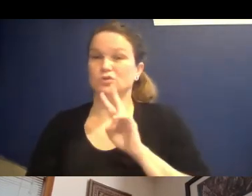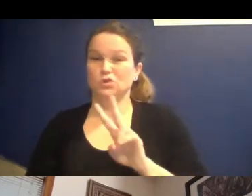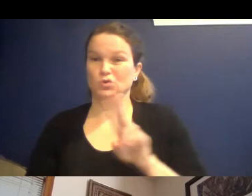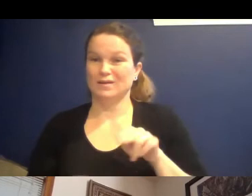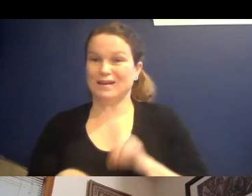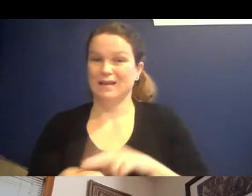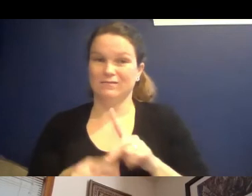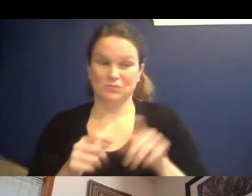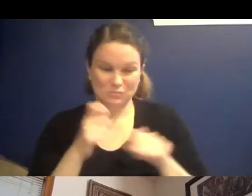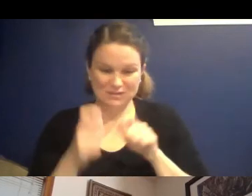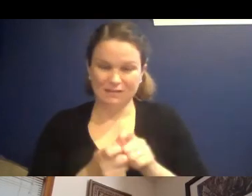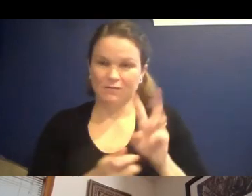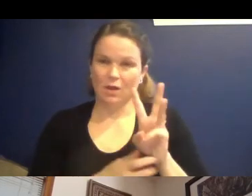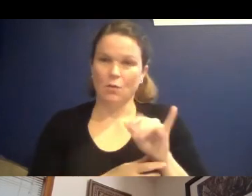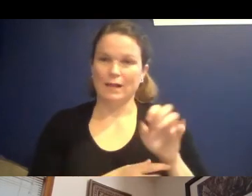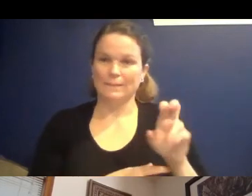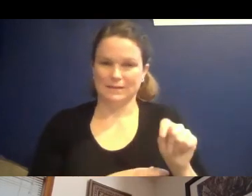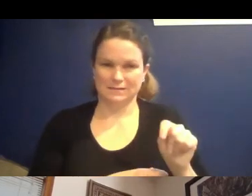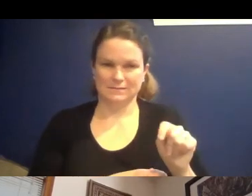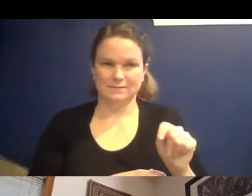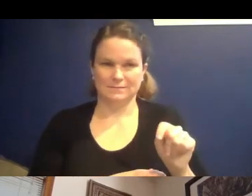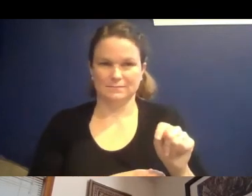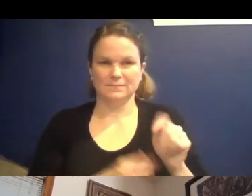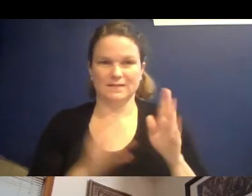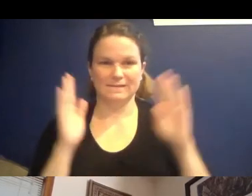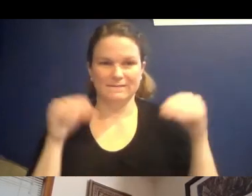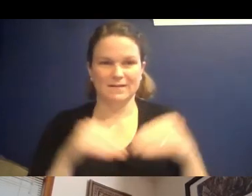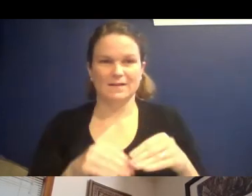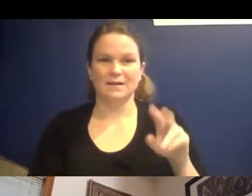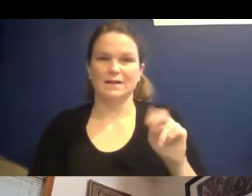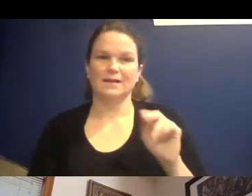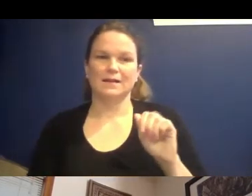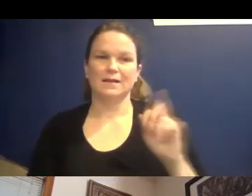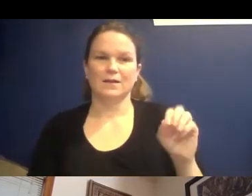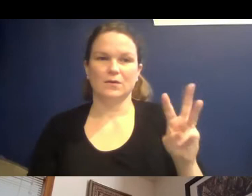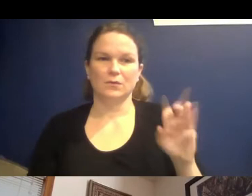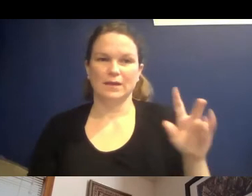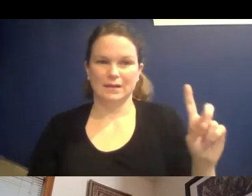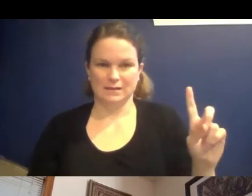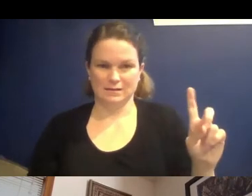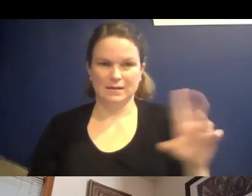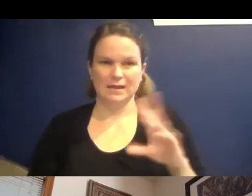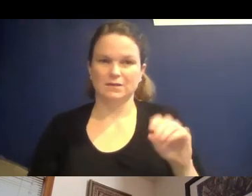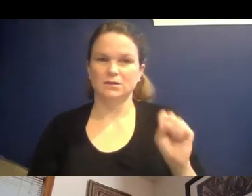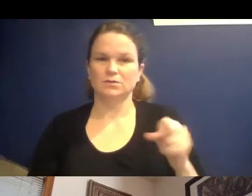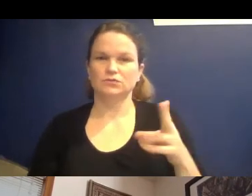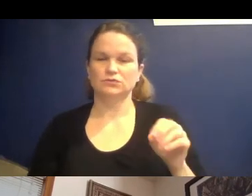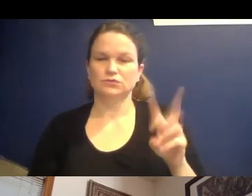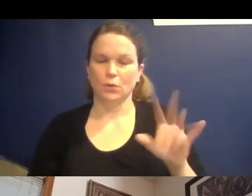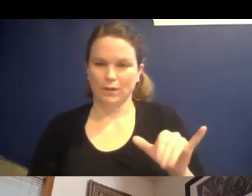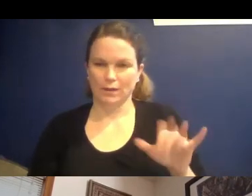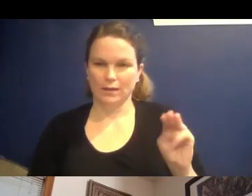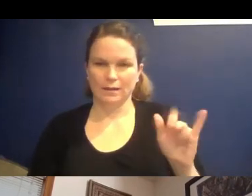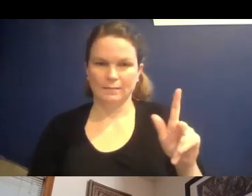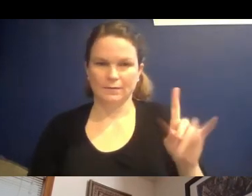live. That would be narrowleaf milkweed, Asclepias fascicularis, and showy milkweed,